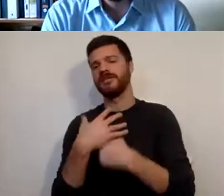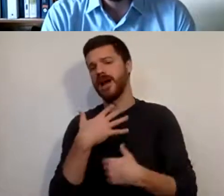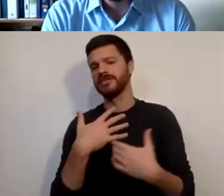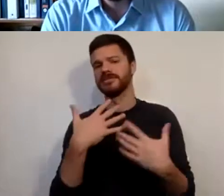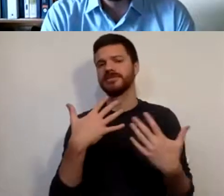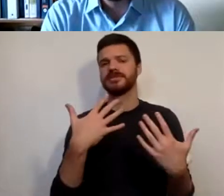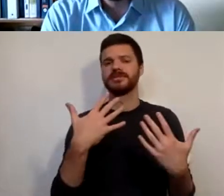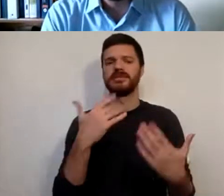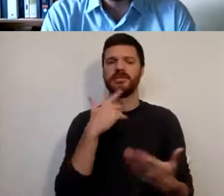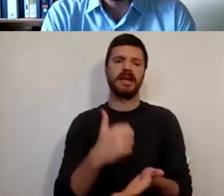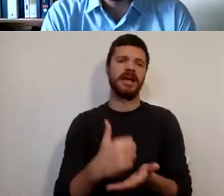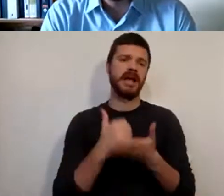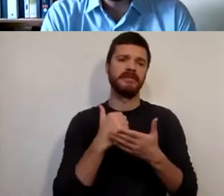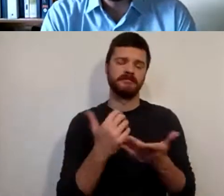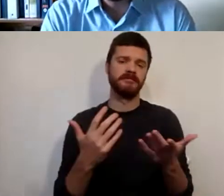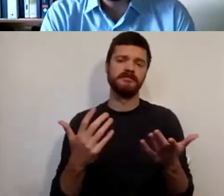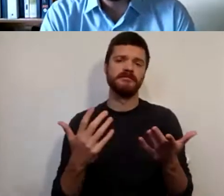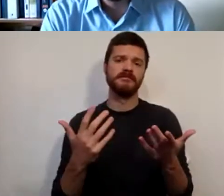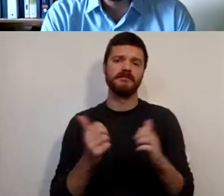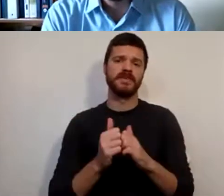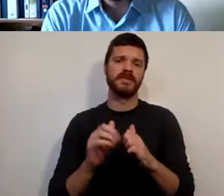helpful too, just by way of,